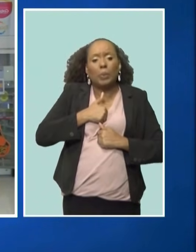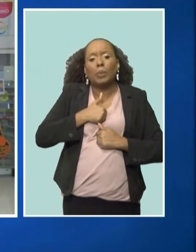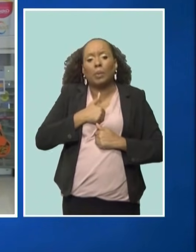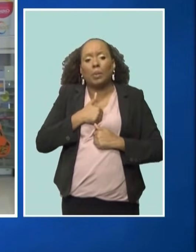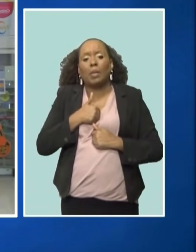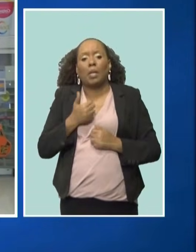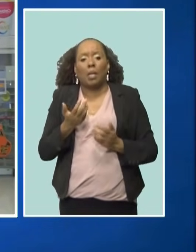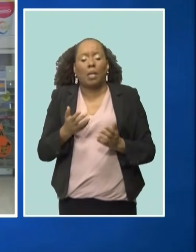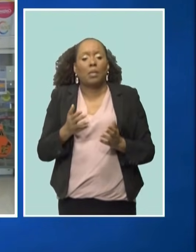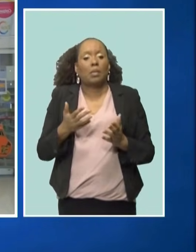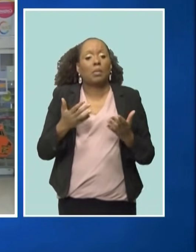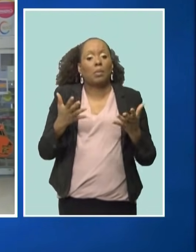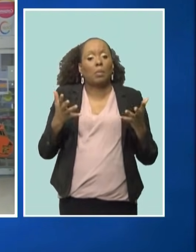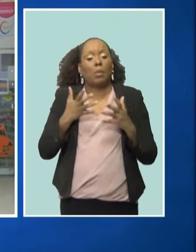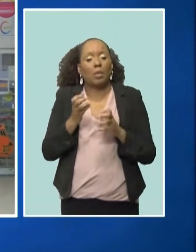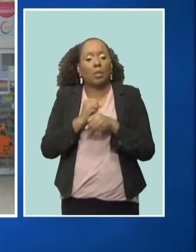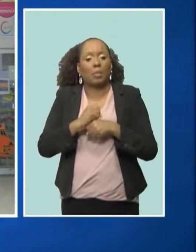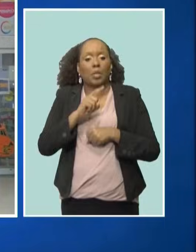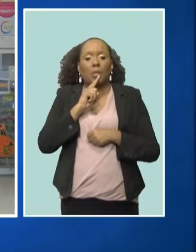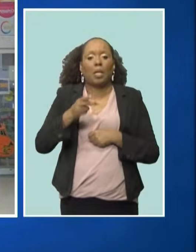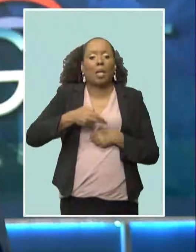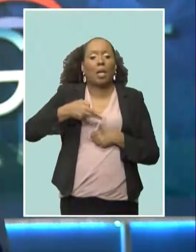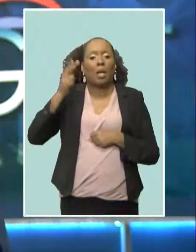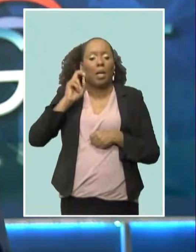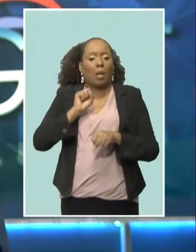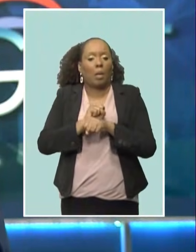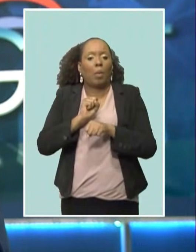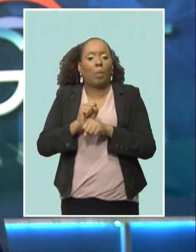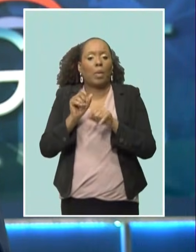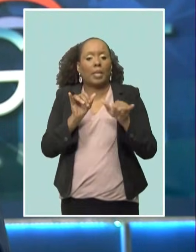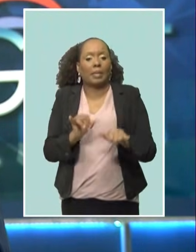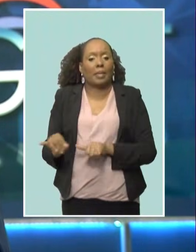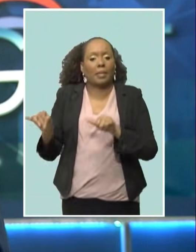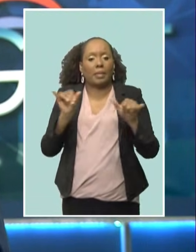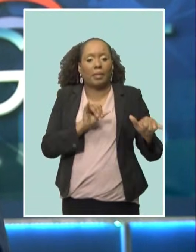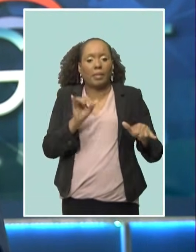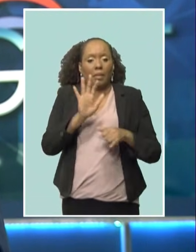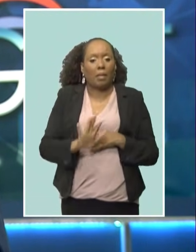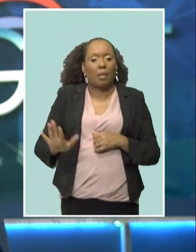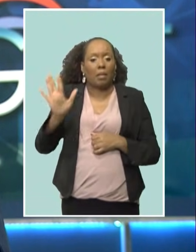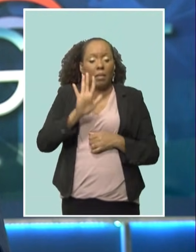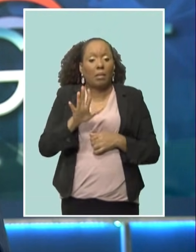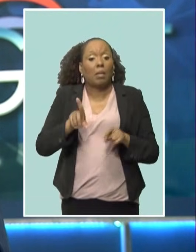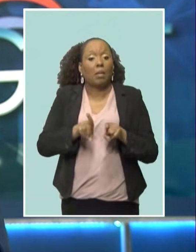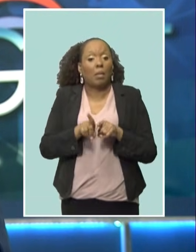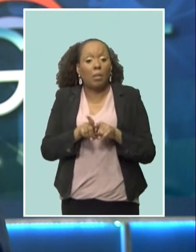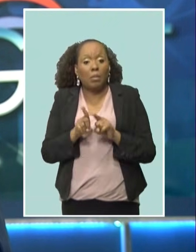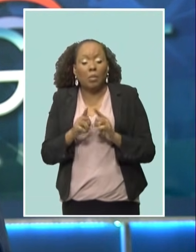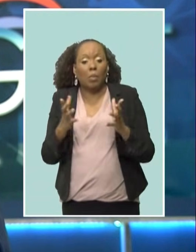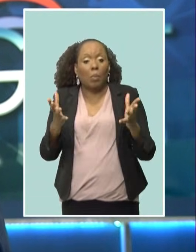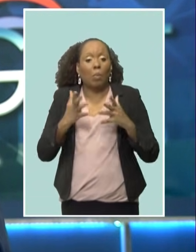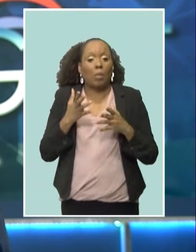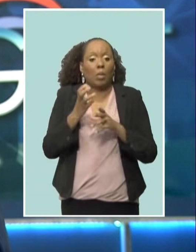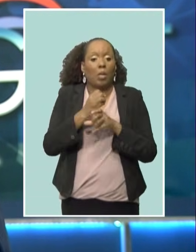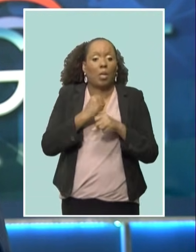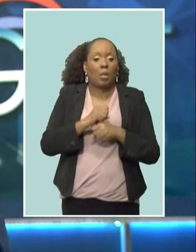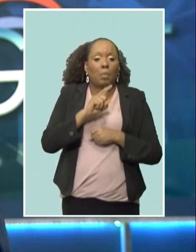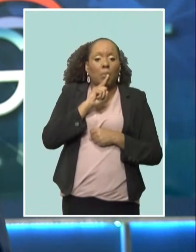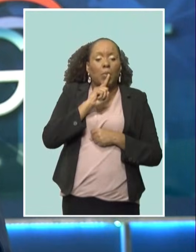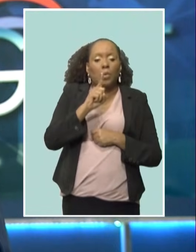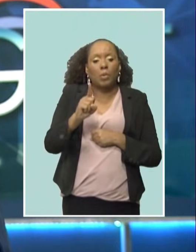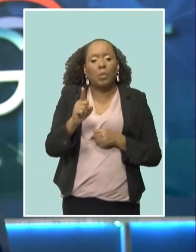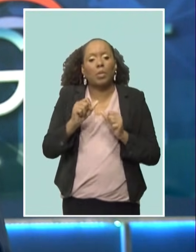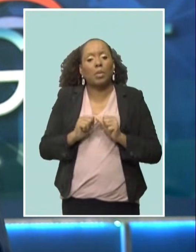message says the company is committed to maintaining the highest operational standards across their locations. It also pointed